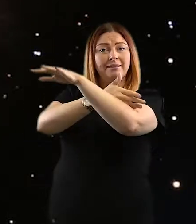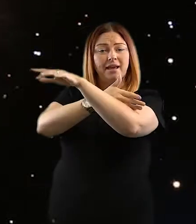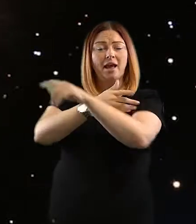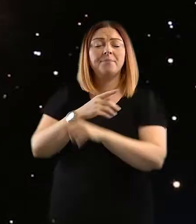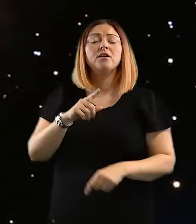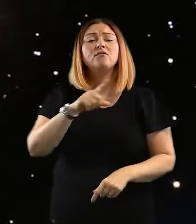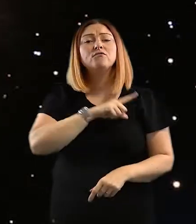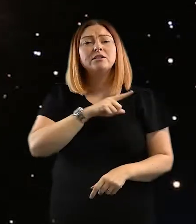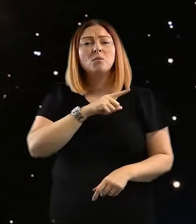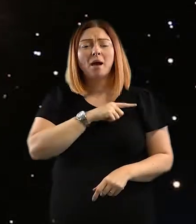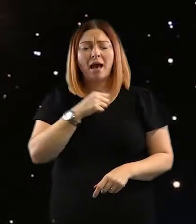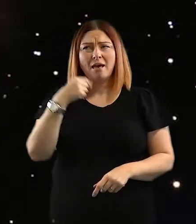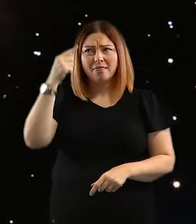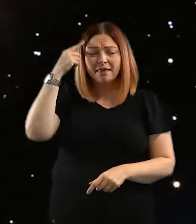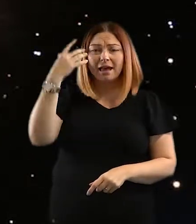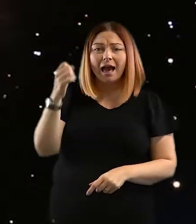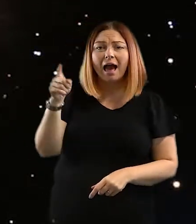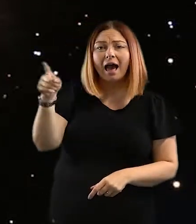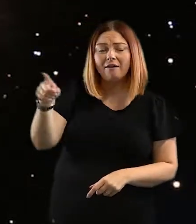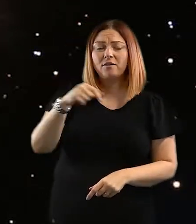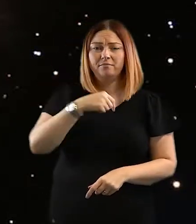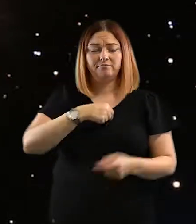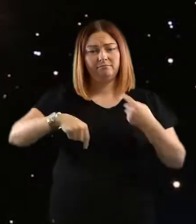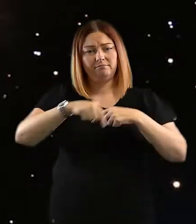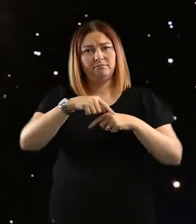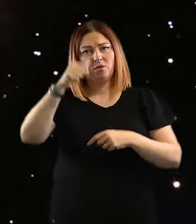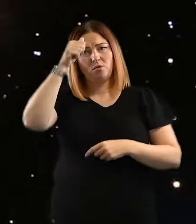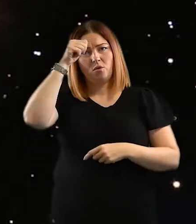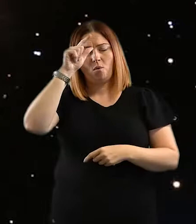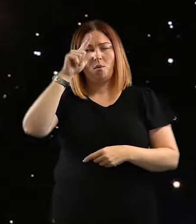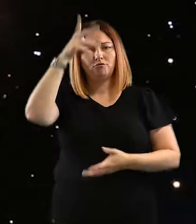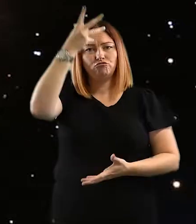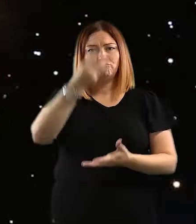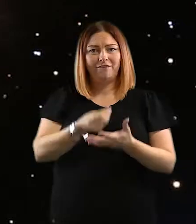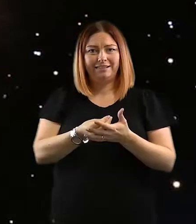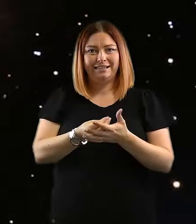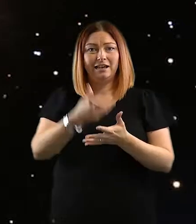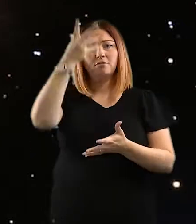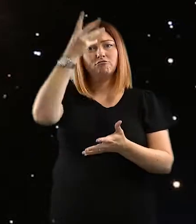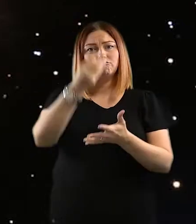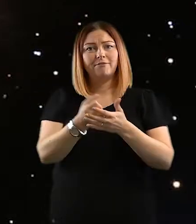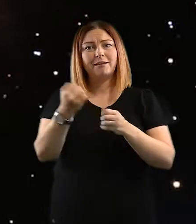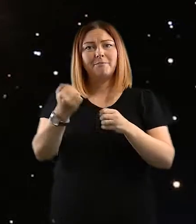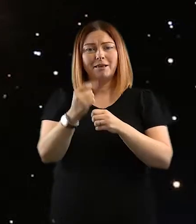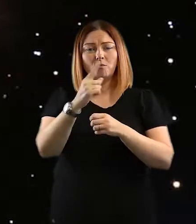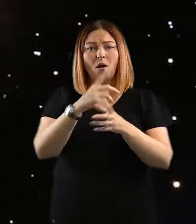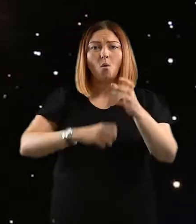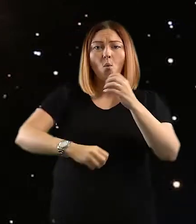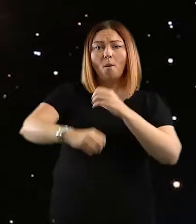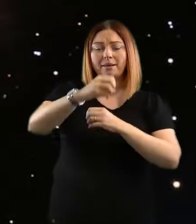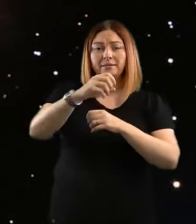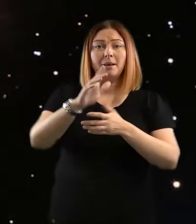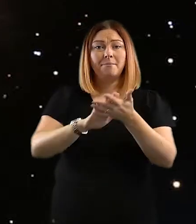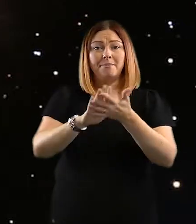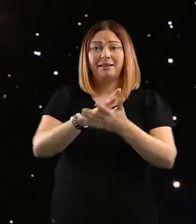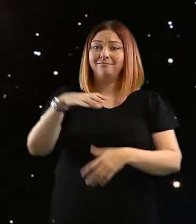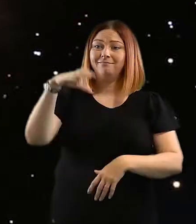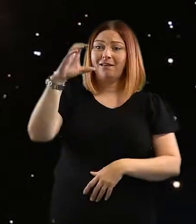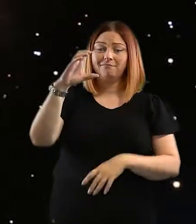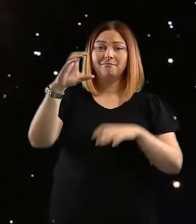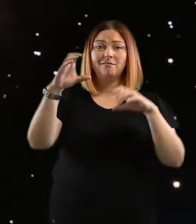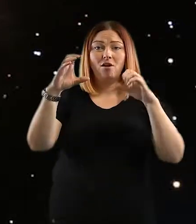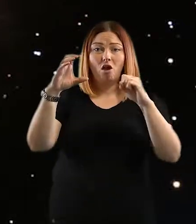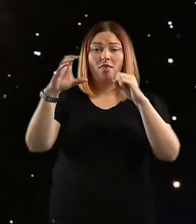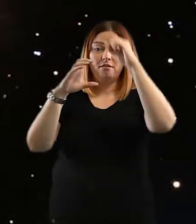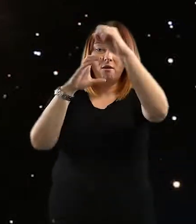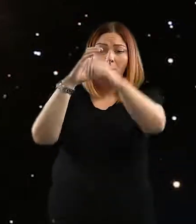think we understand gravity. Gravity makes things orbit around other things, makes the Earth orbit around the Sun and so on. And so when we